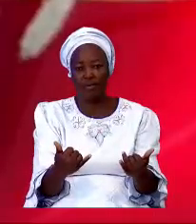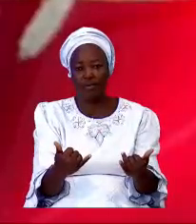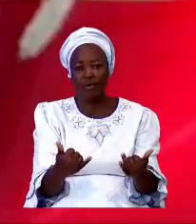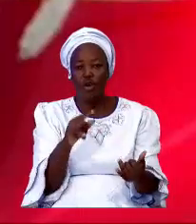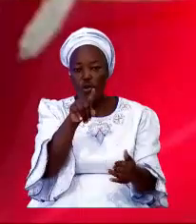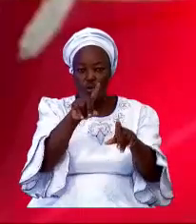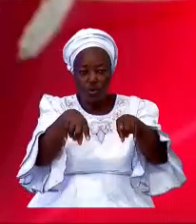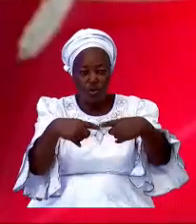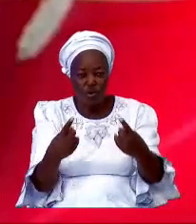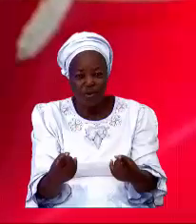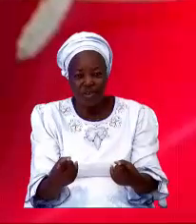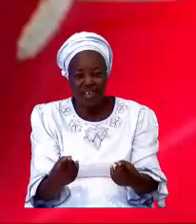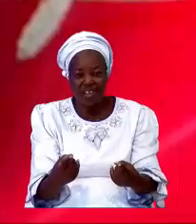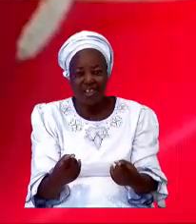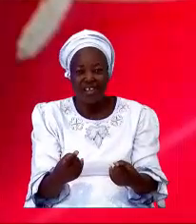And now